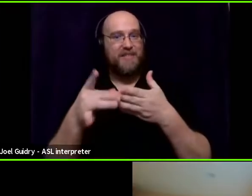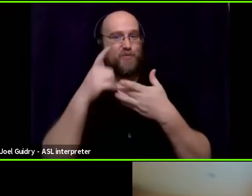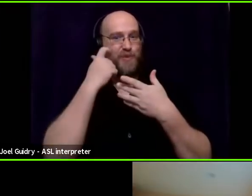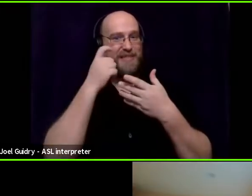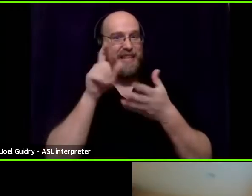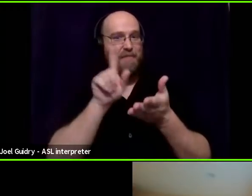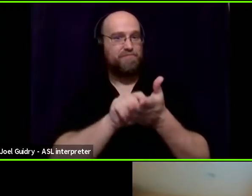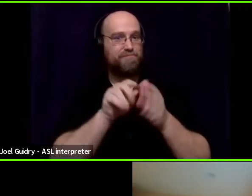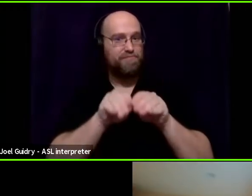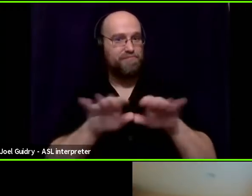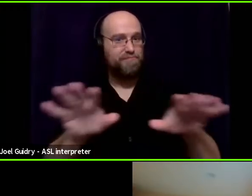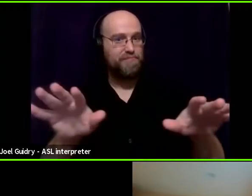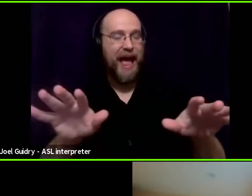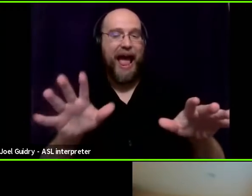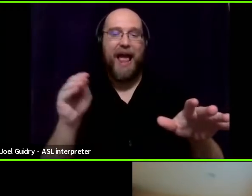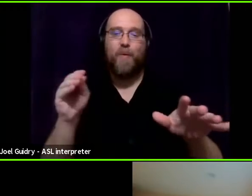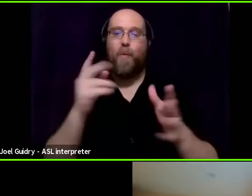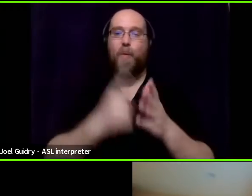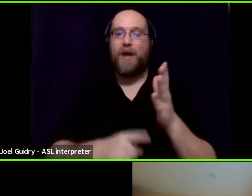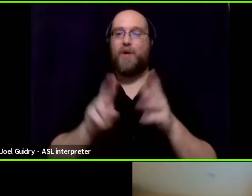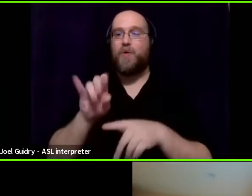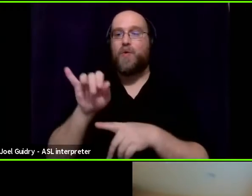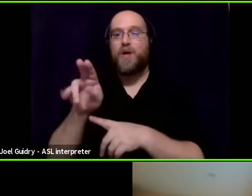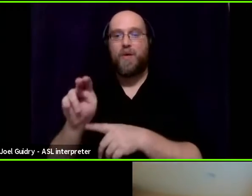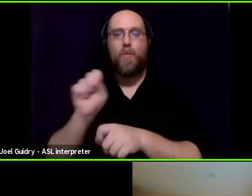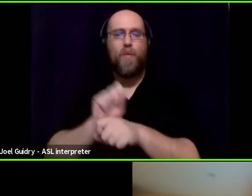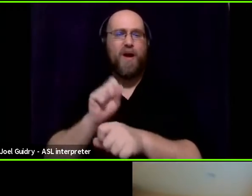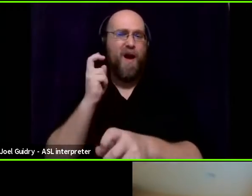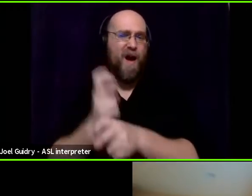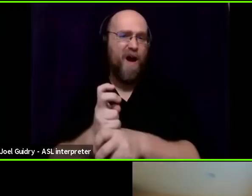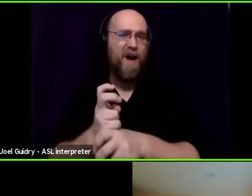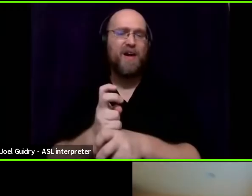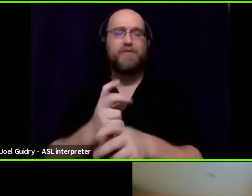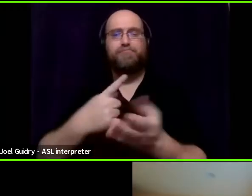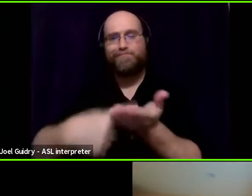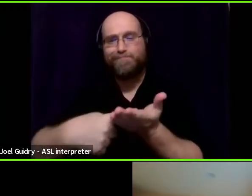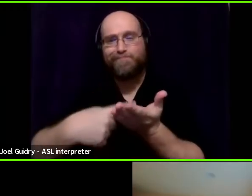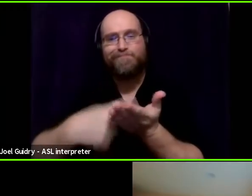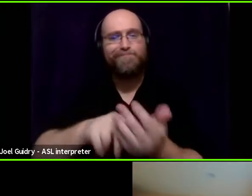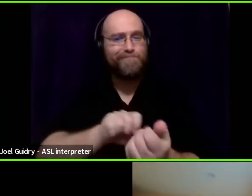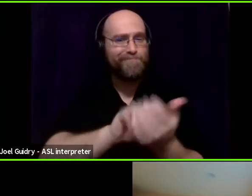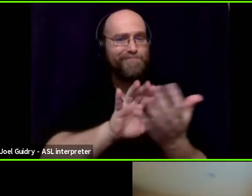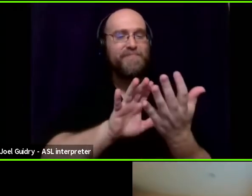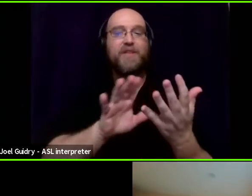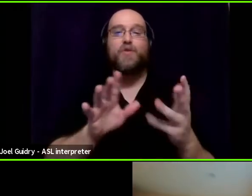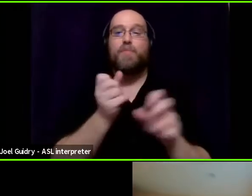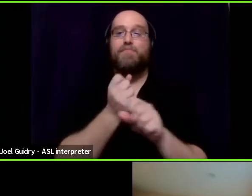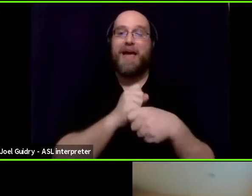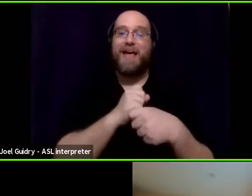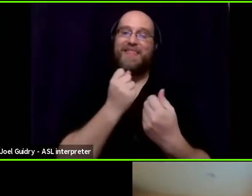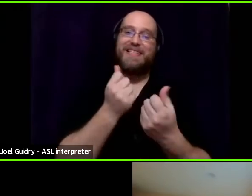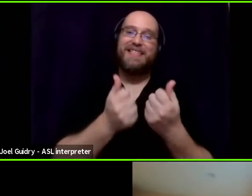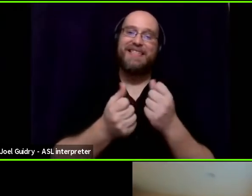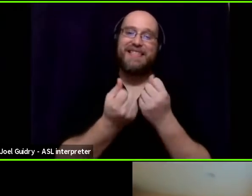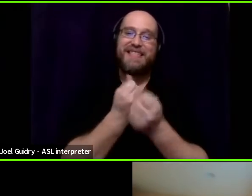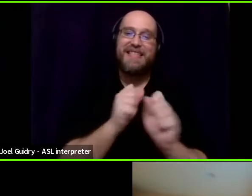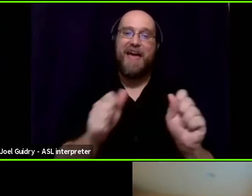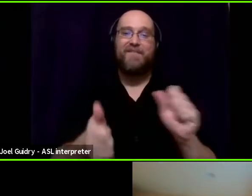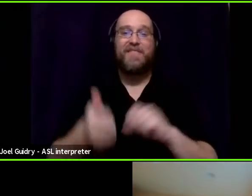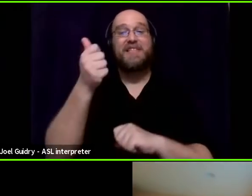working hard to address is to create the safest environments that we can possibly